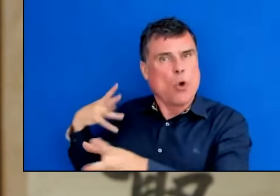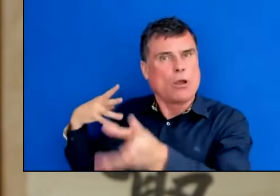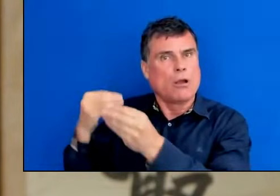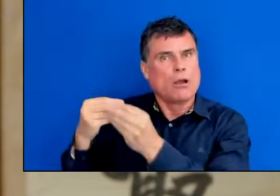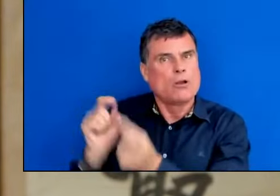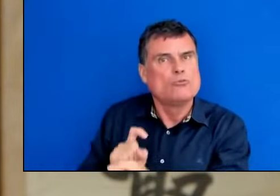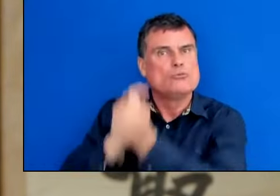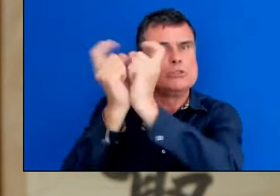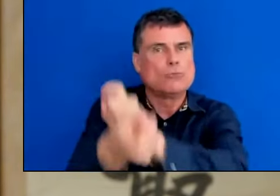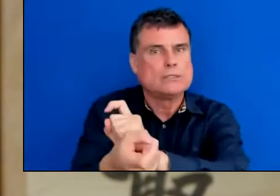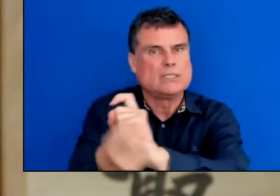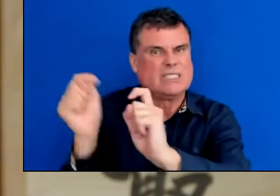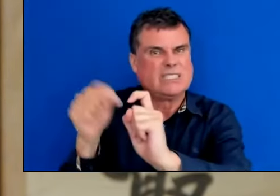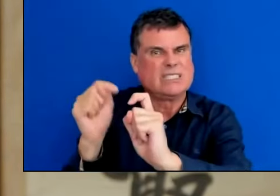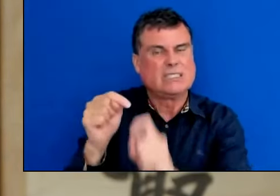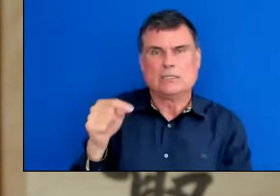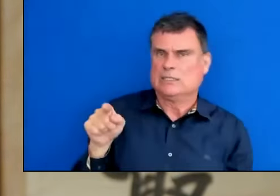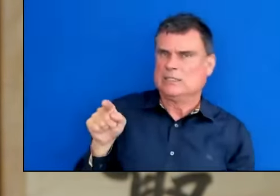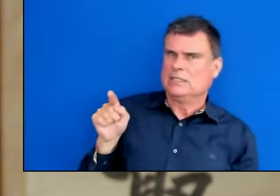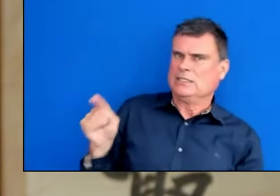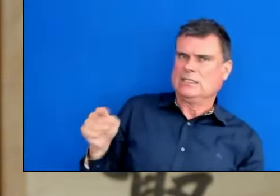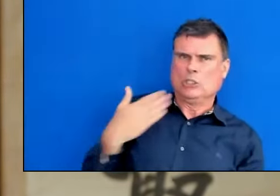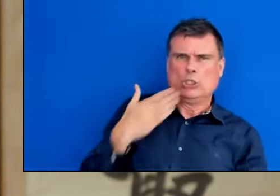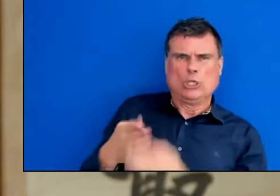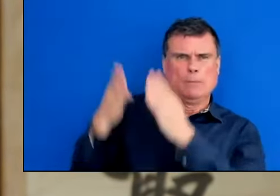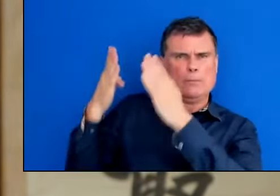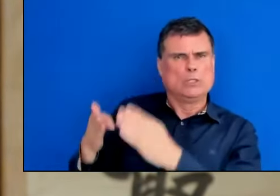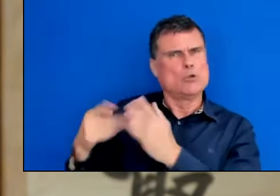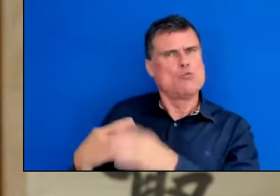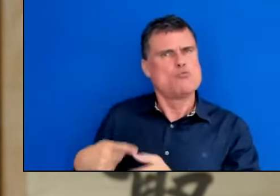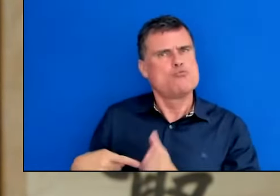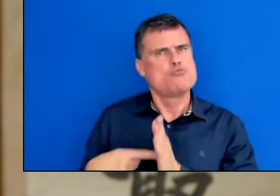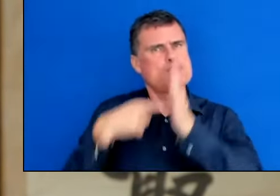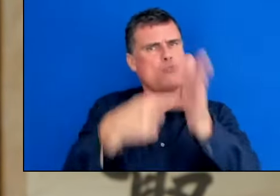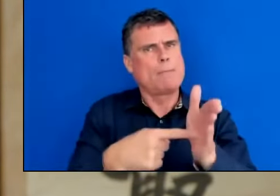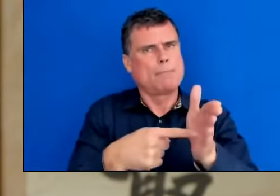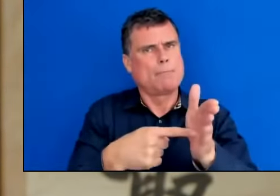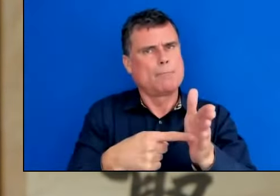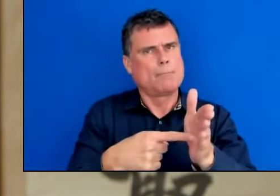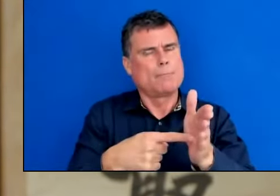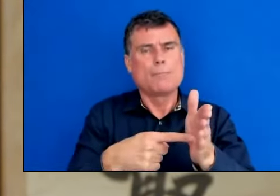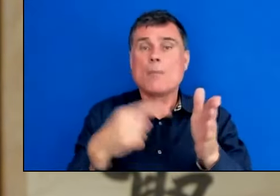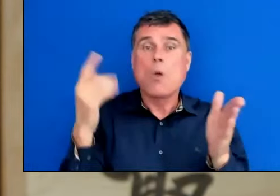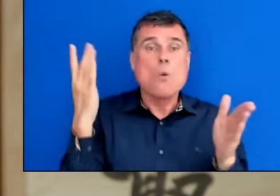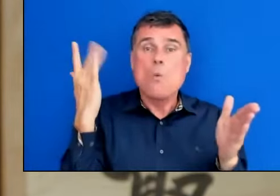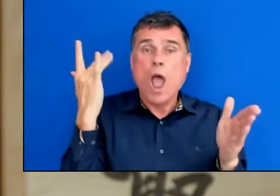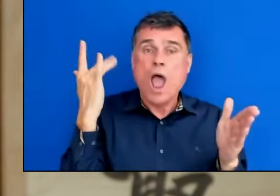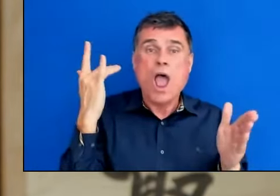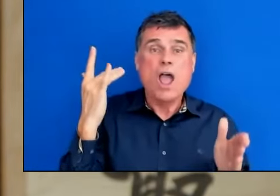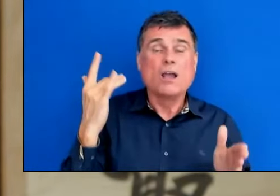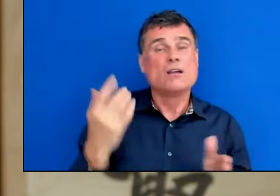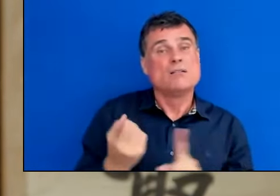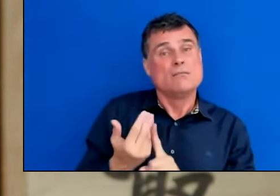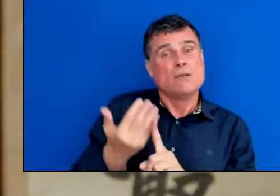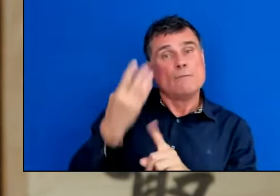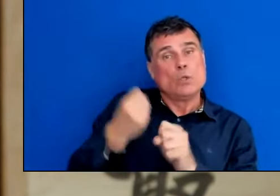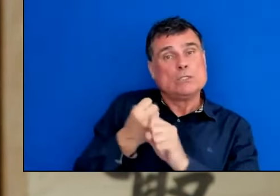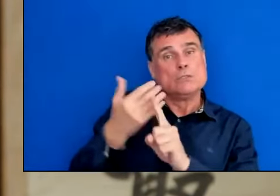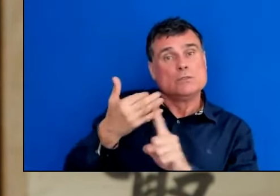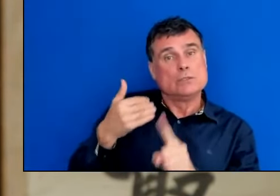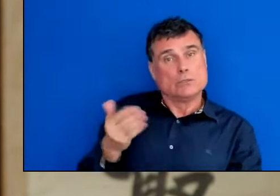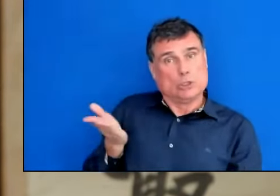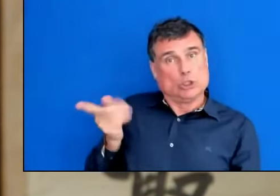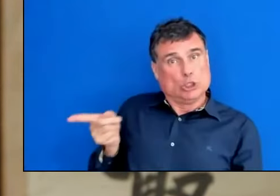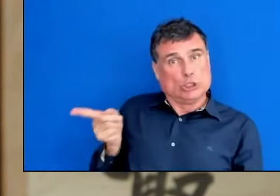personal note, I can't think of any better person to represent us than Suzanne, because over the last couple of years,